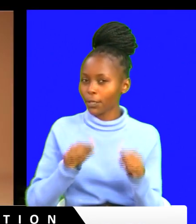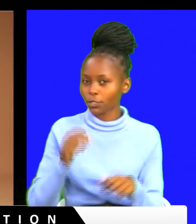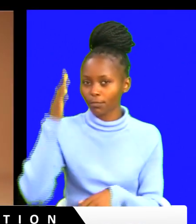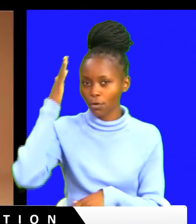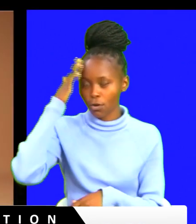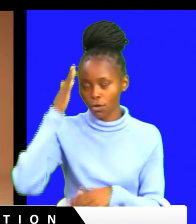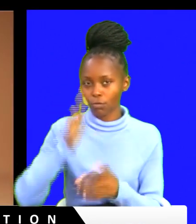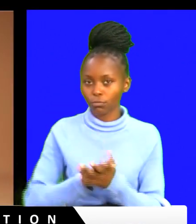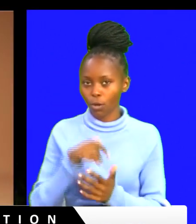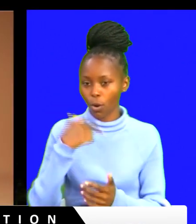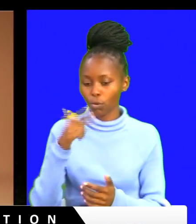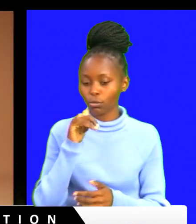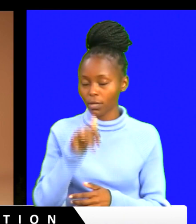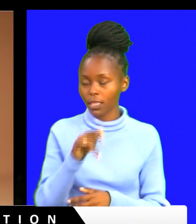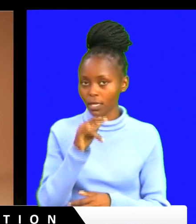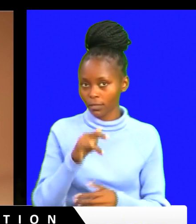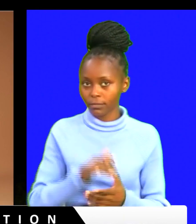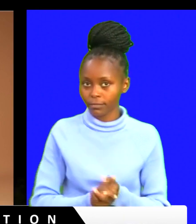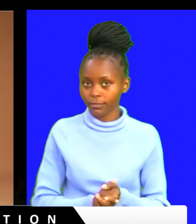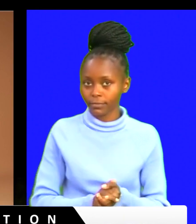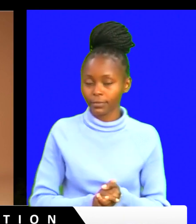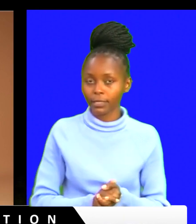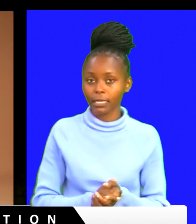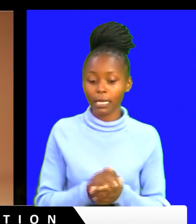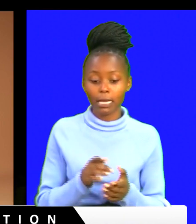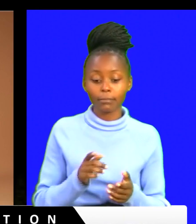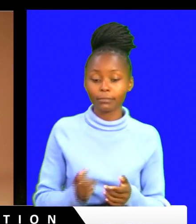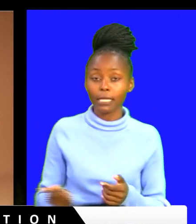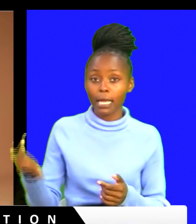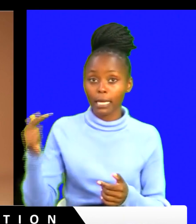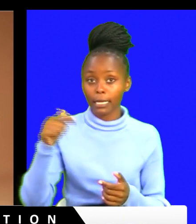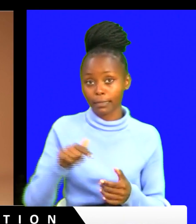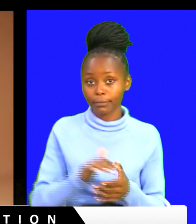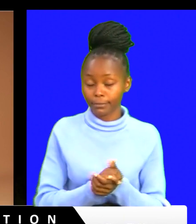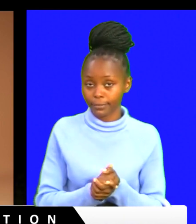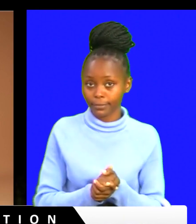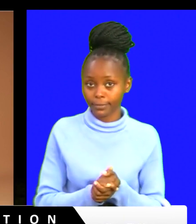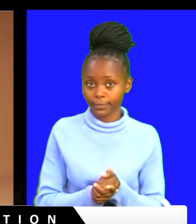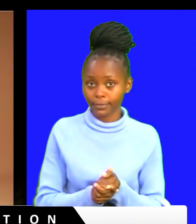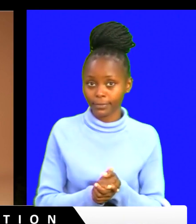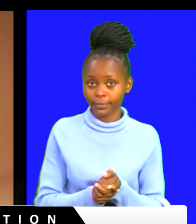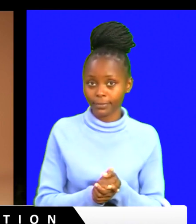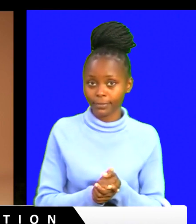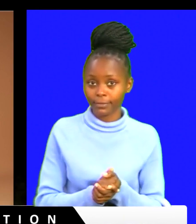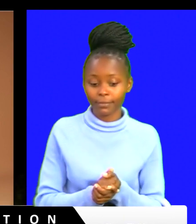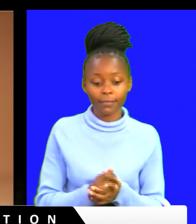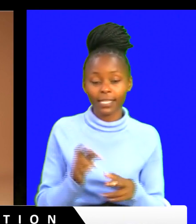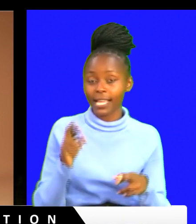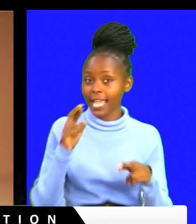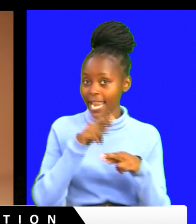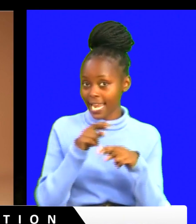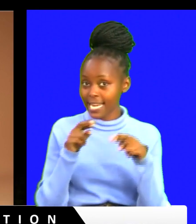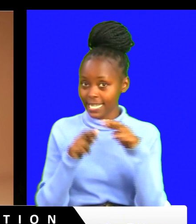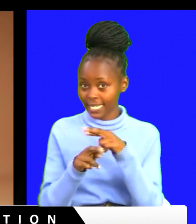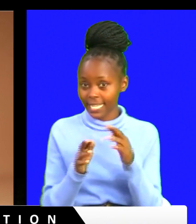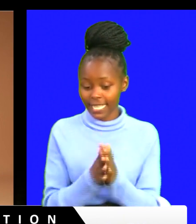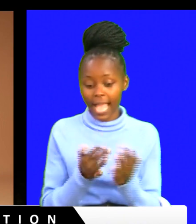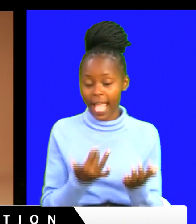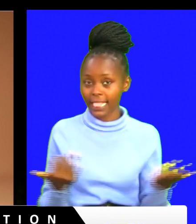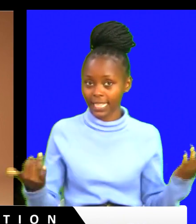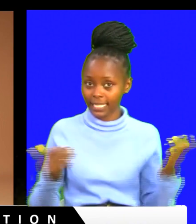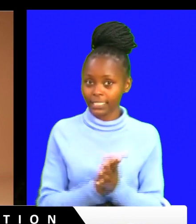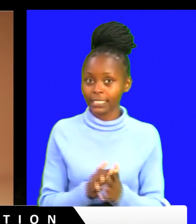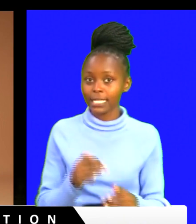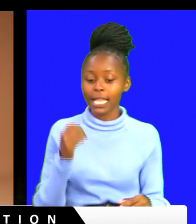somewhere. Cheryl Anyango actually came out and said she actually regrets the things she